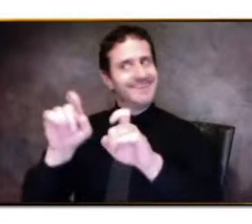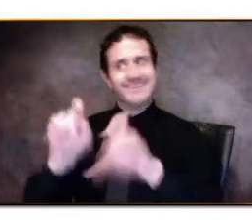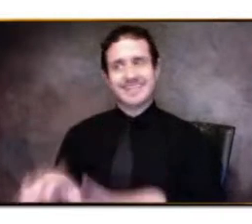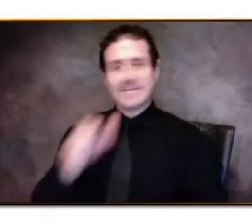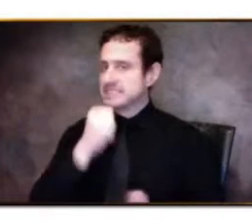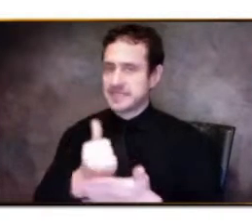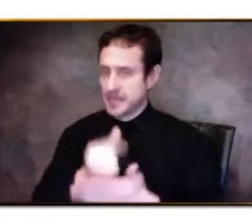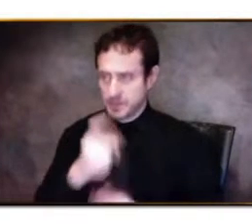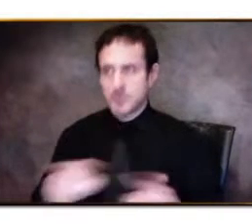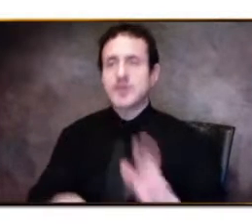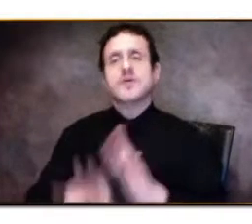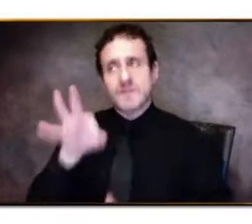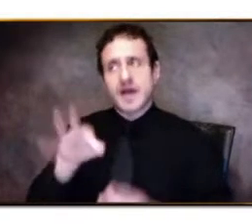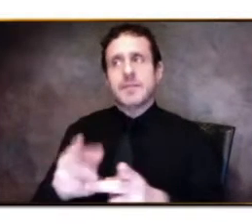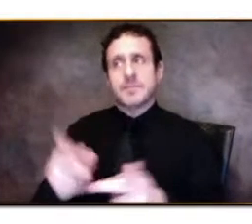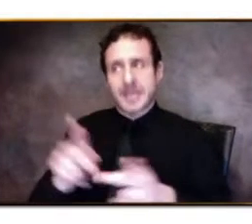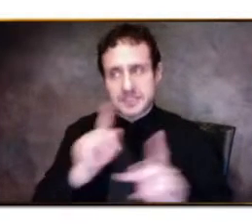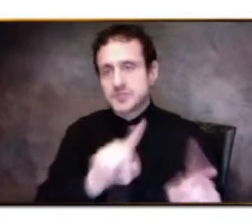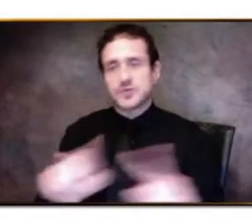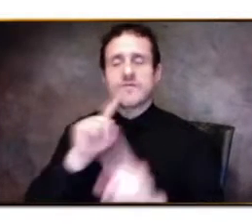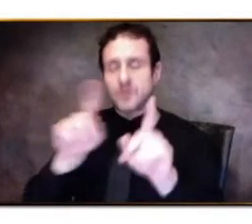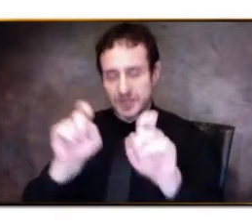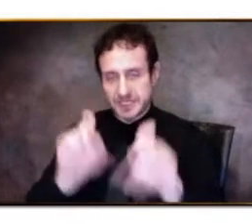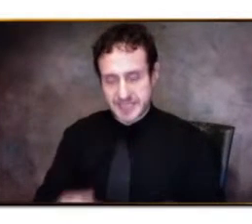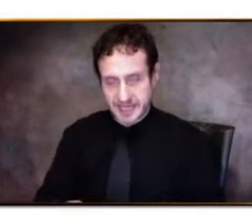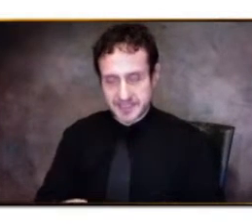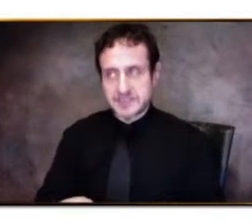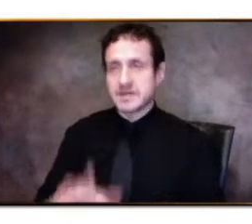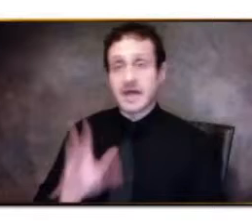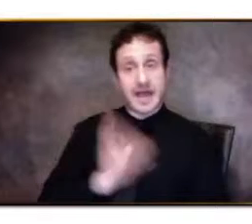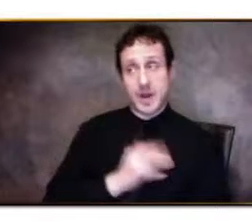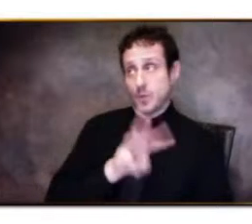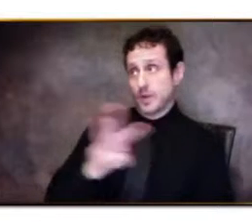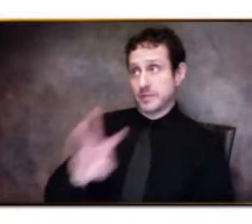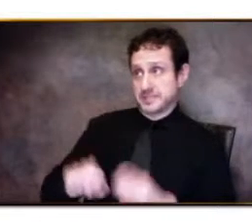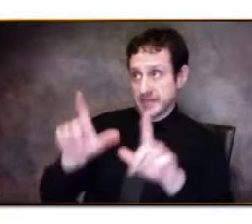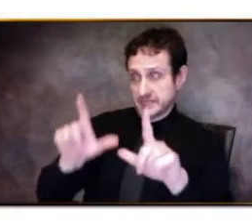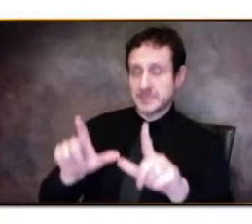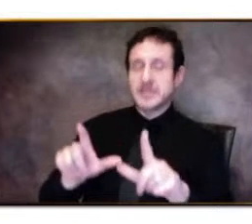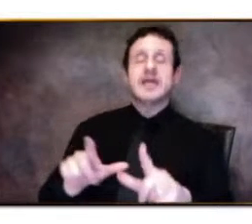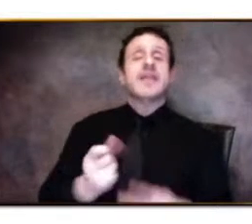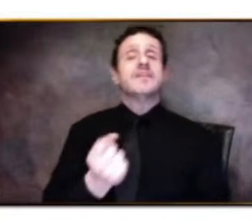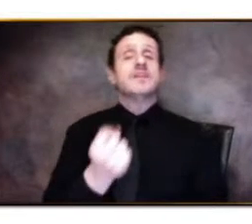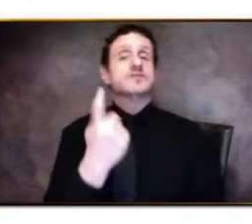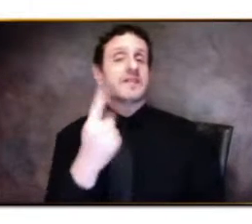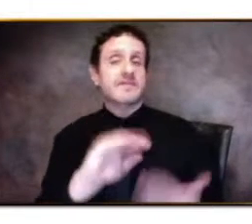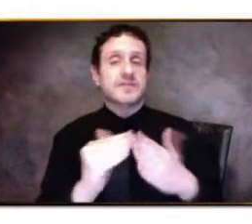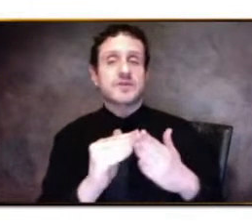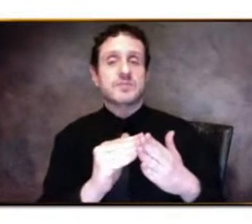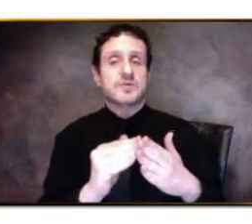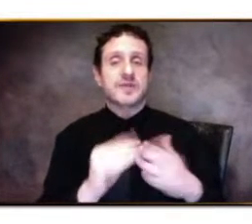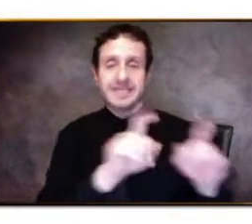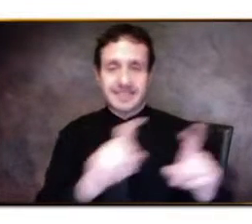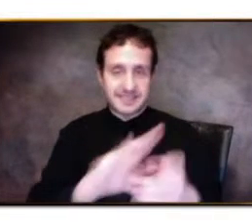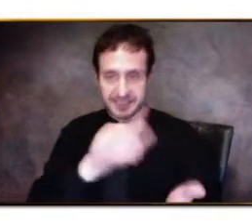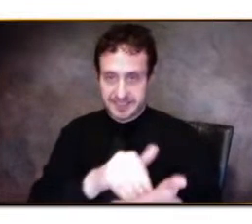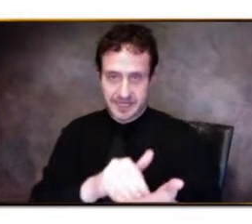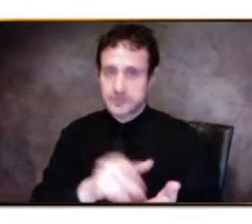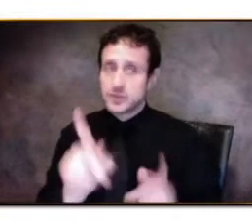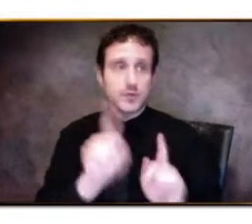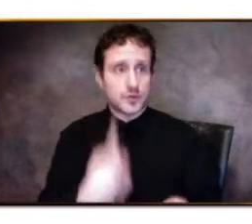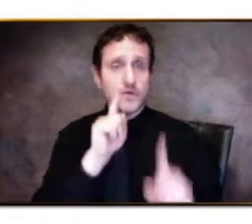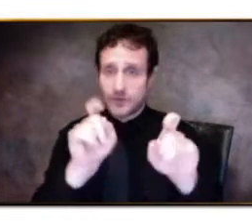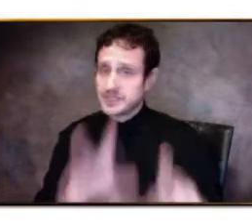website, including the 11 community-based testing sites where anyone can get tested at absolutely no cost to you directly.